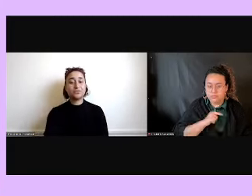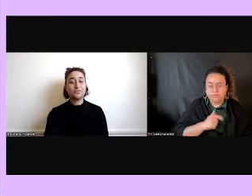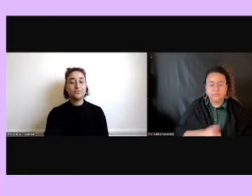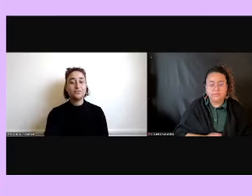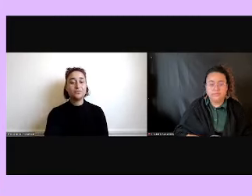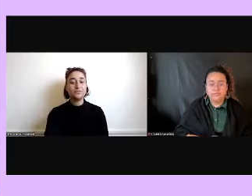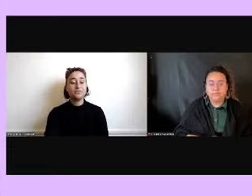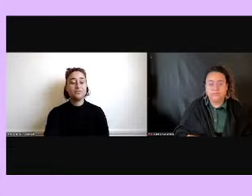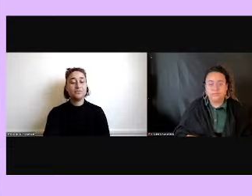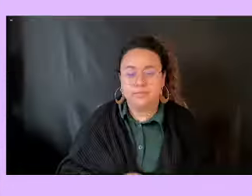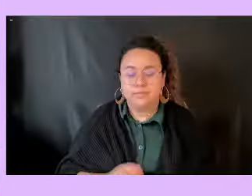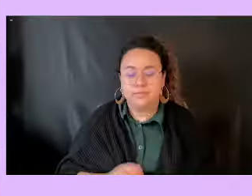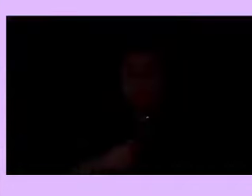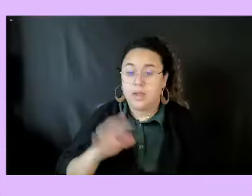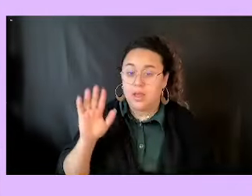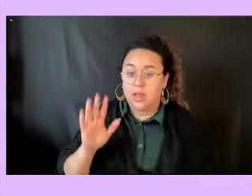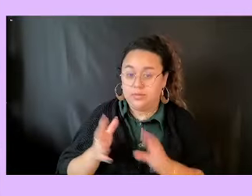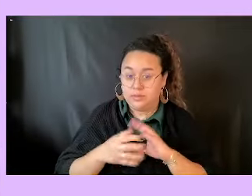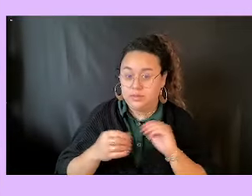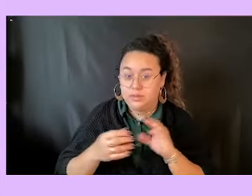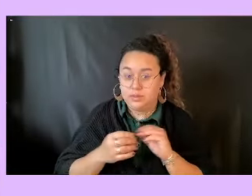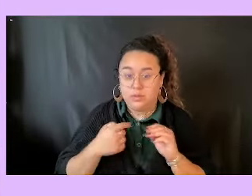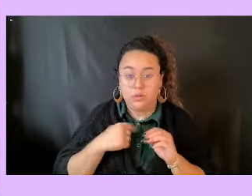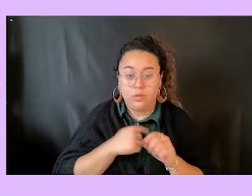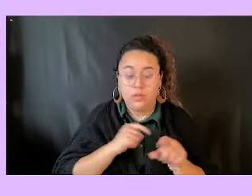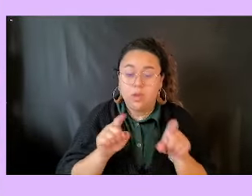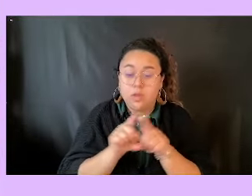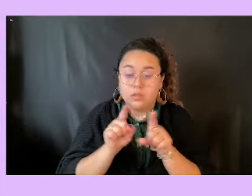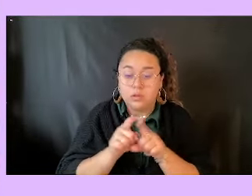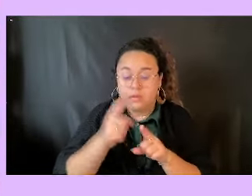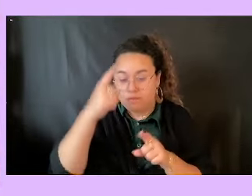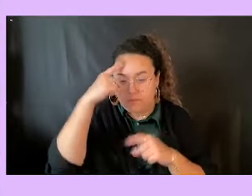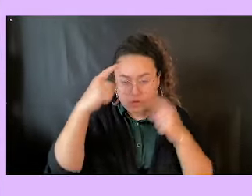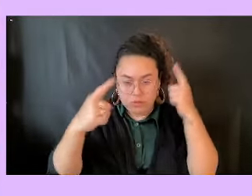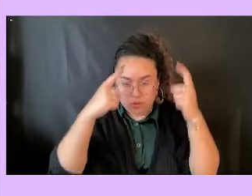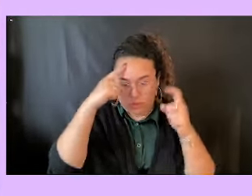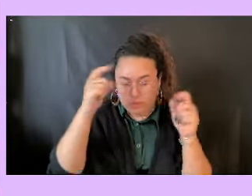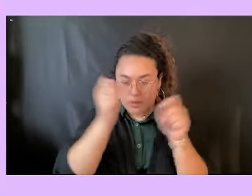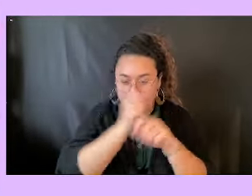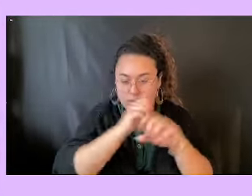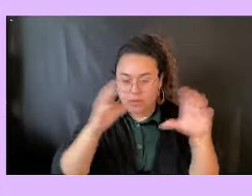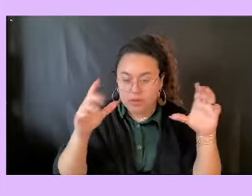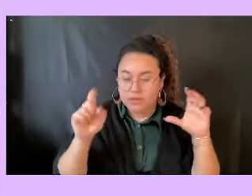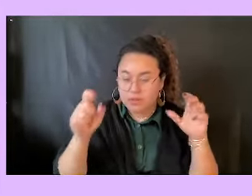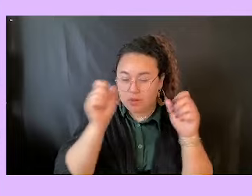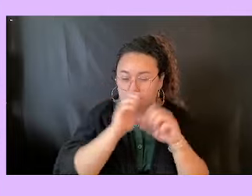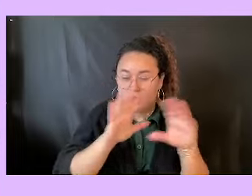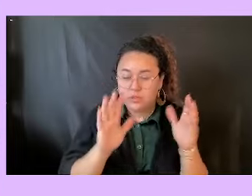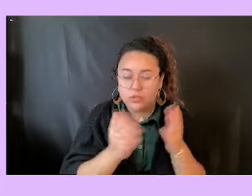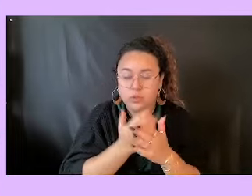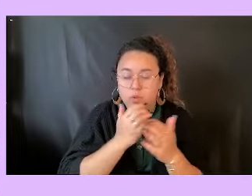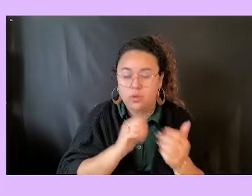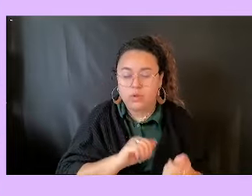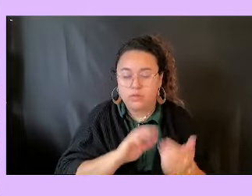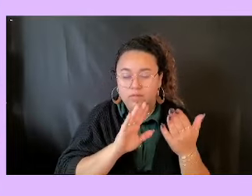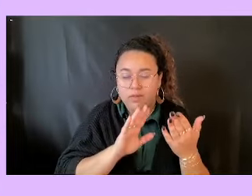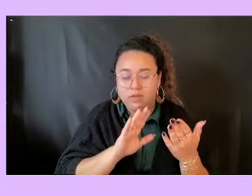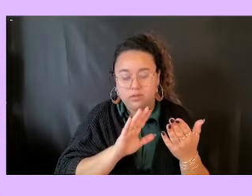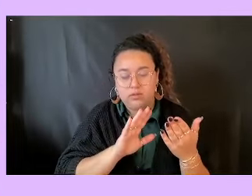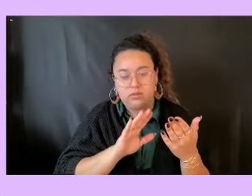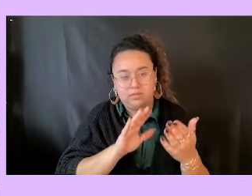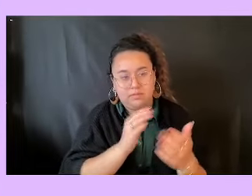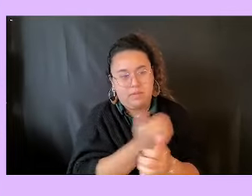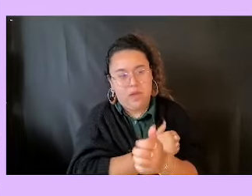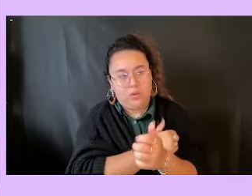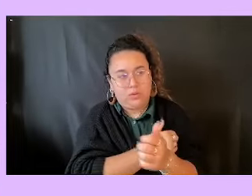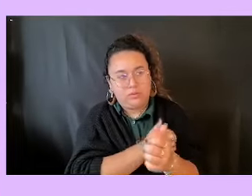I was just gonna say, we also, in terms of dreaming and imagining, have to imagine new encounters with power. Mm-hmm.